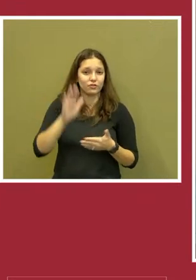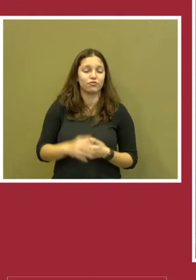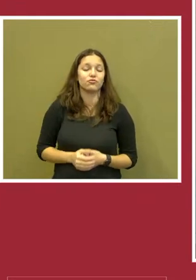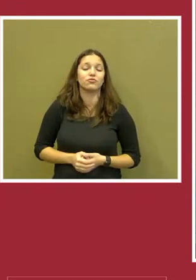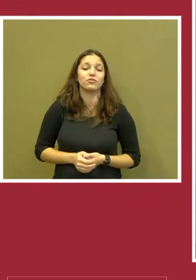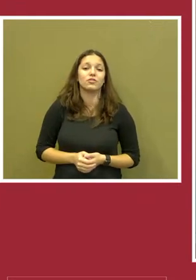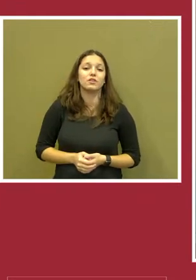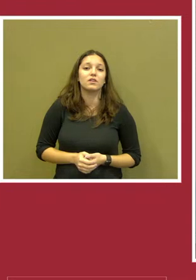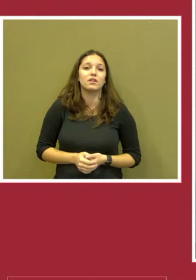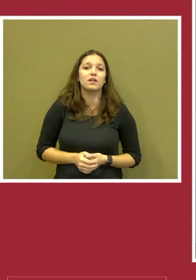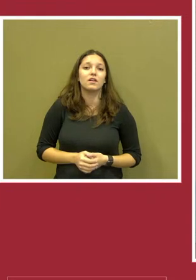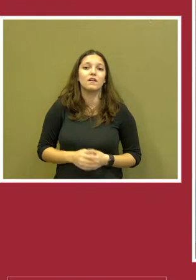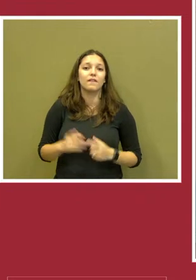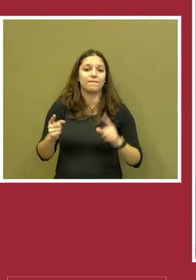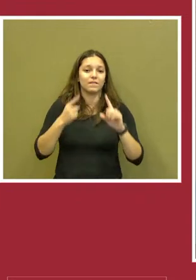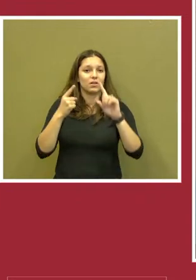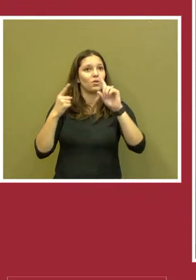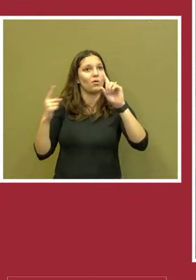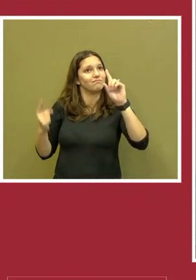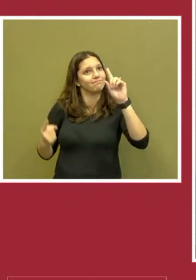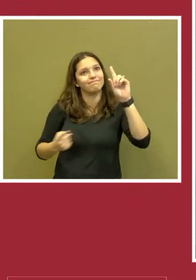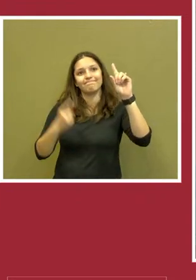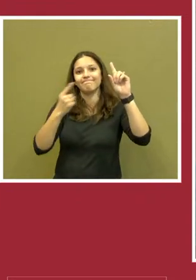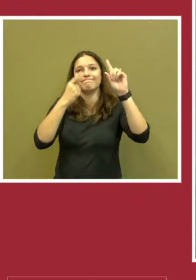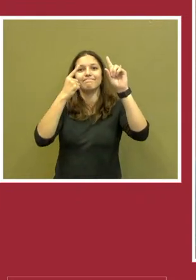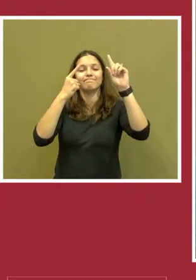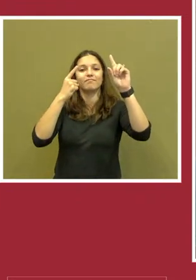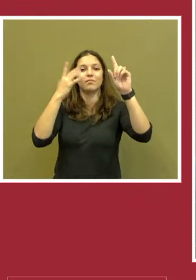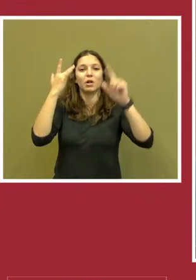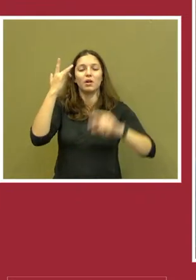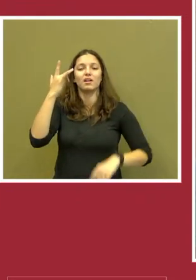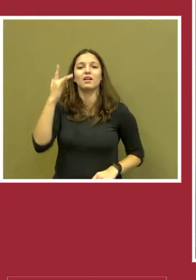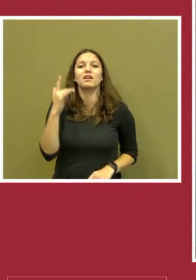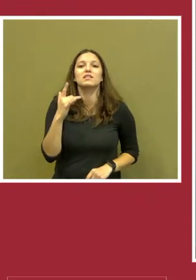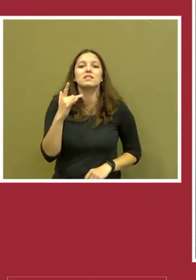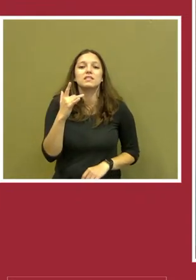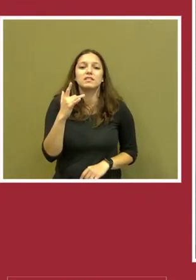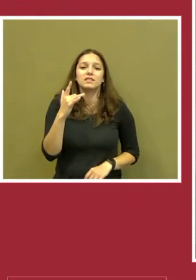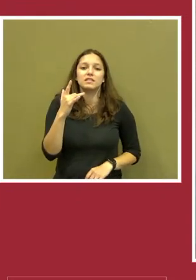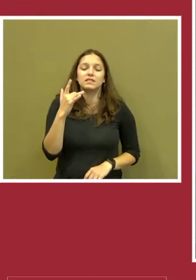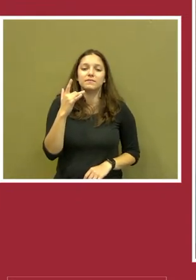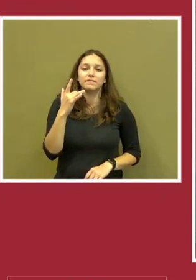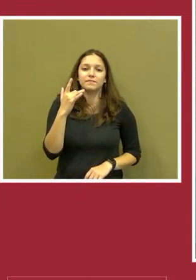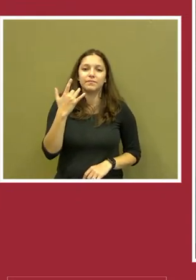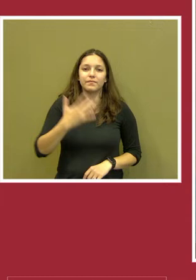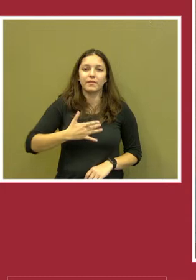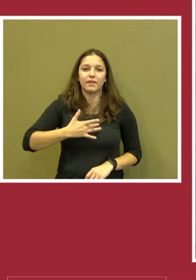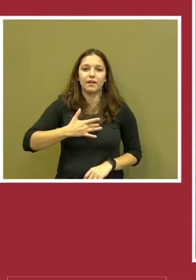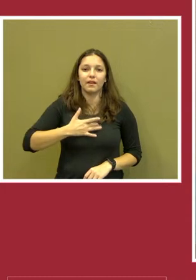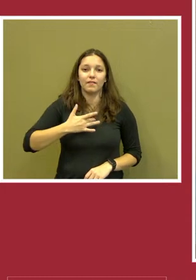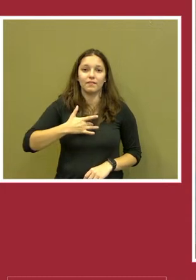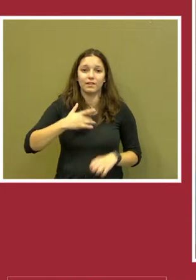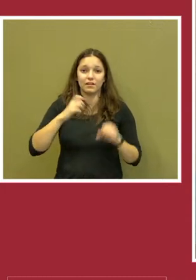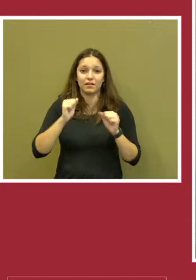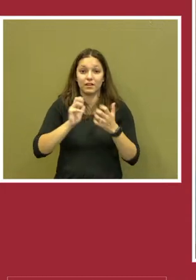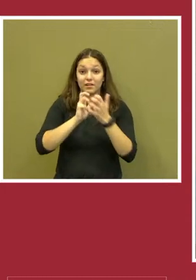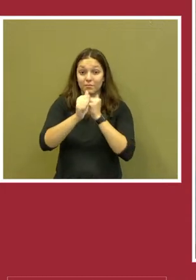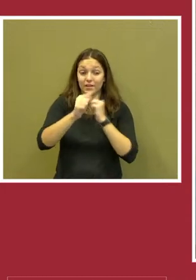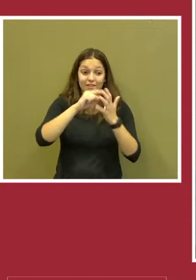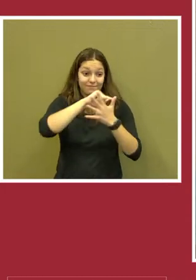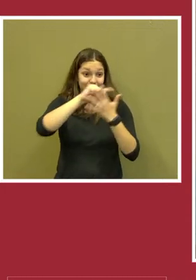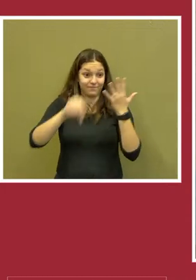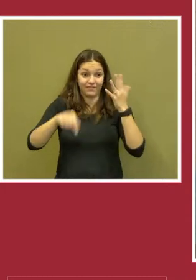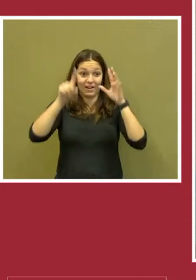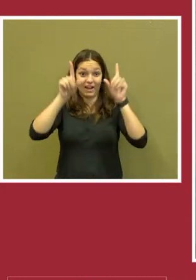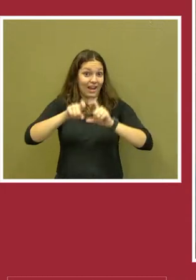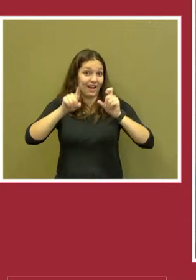and trying to aim high, because I feel like if I can pass all five of my